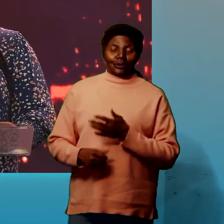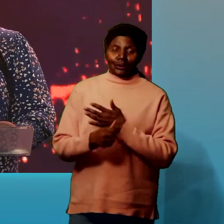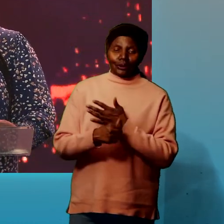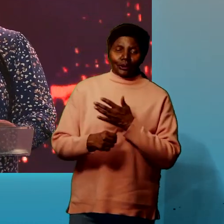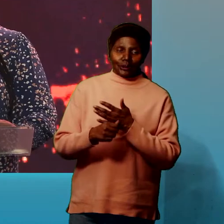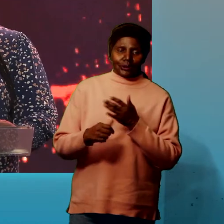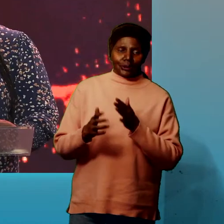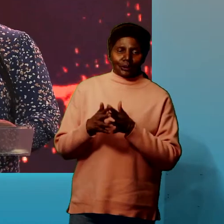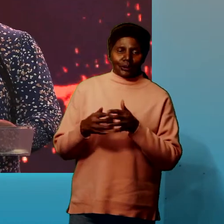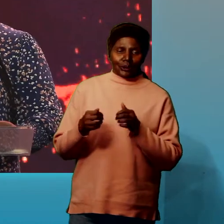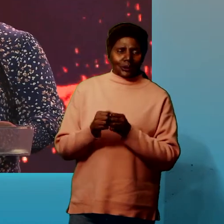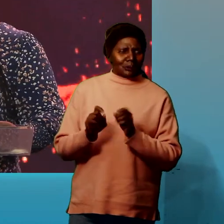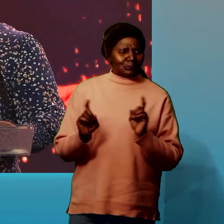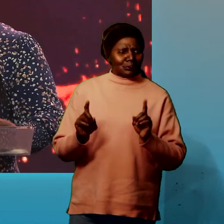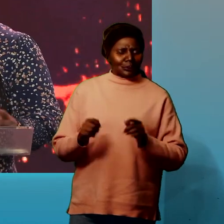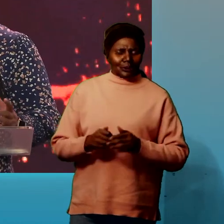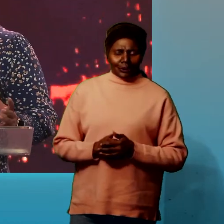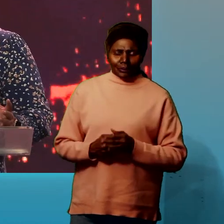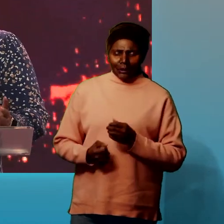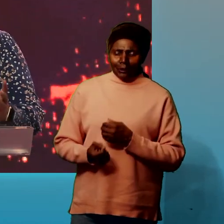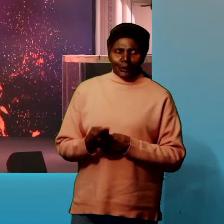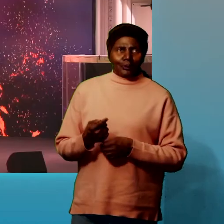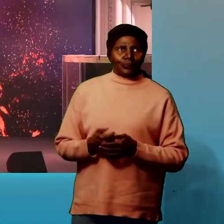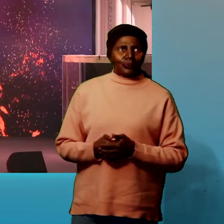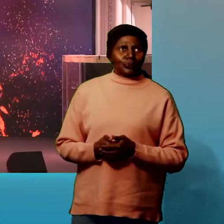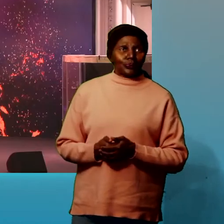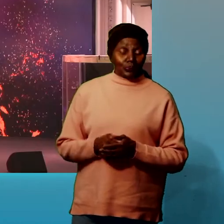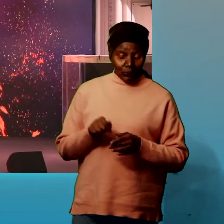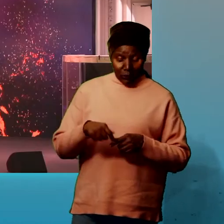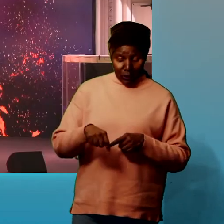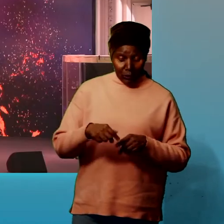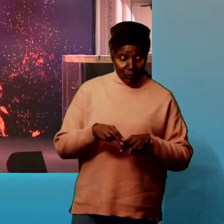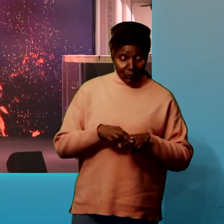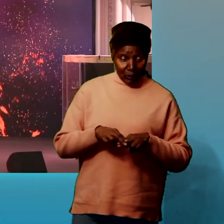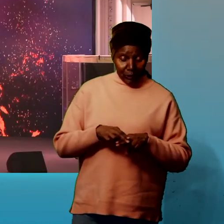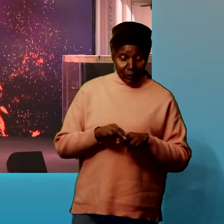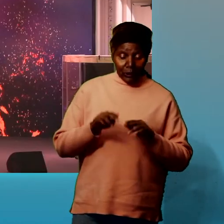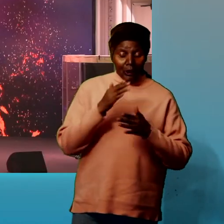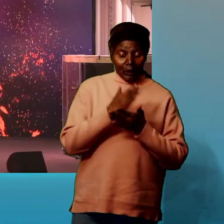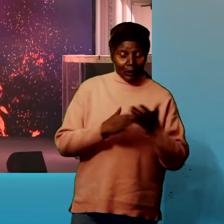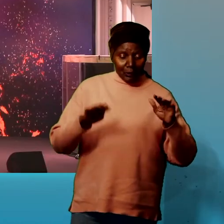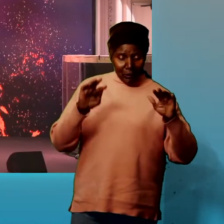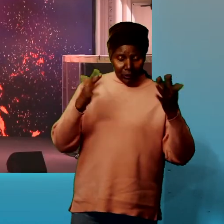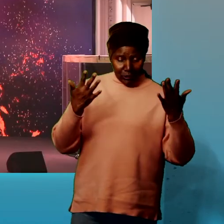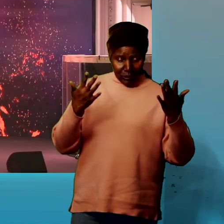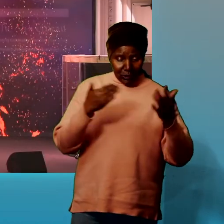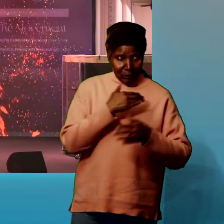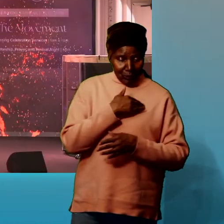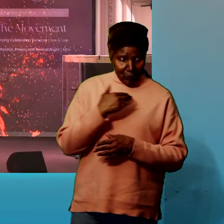like. So this Friday at 10:30 a.m.,